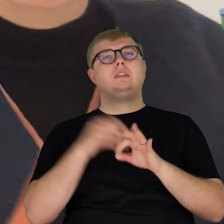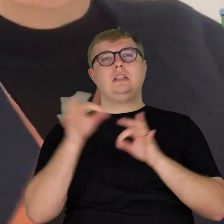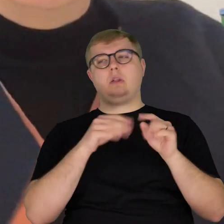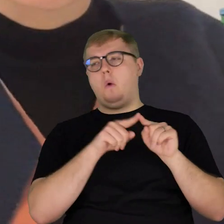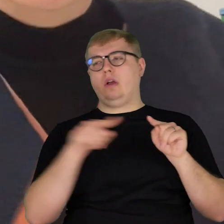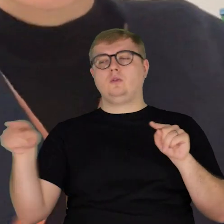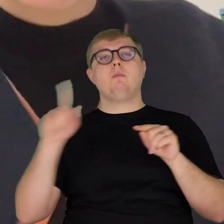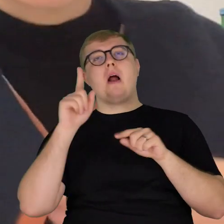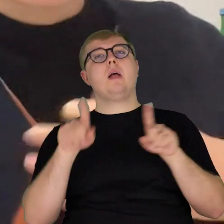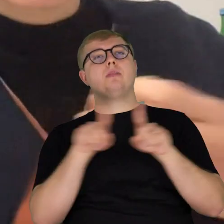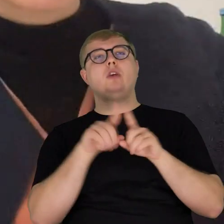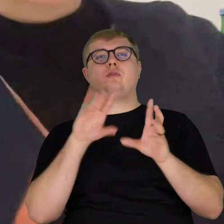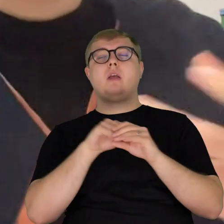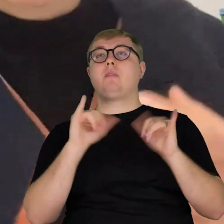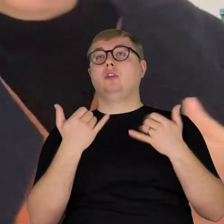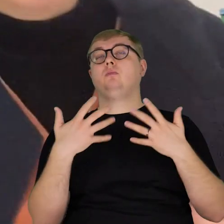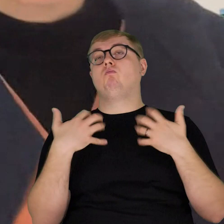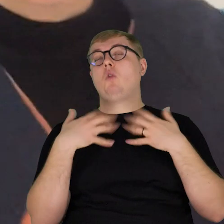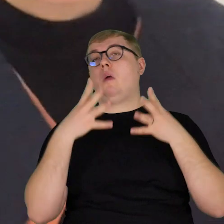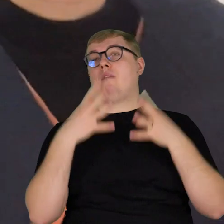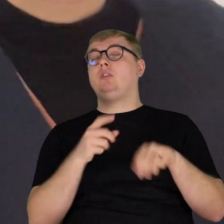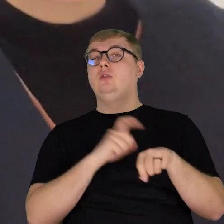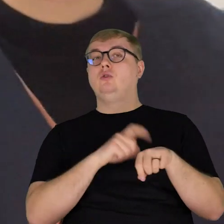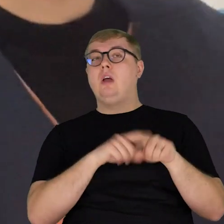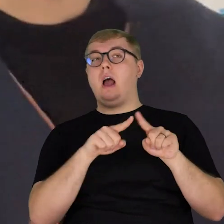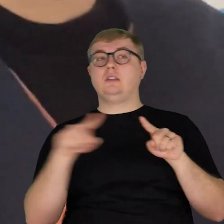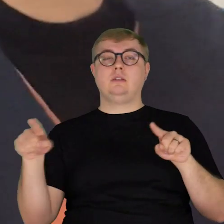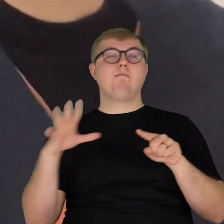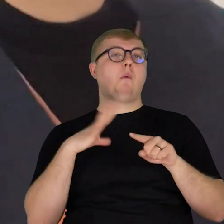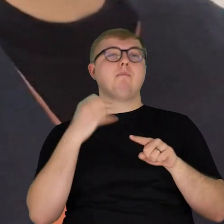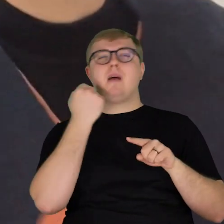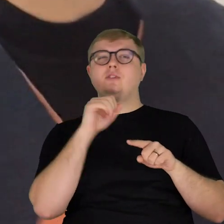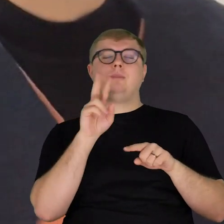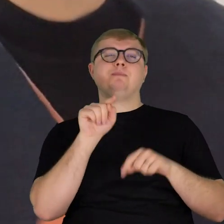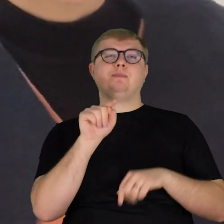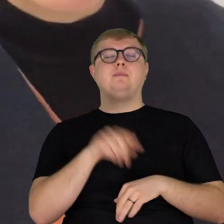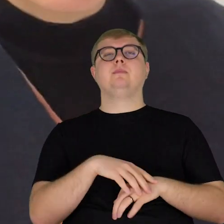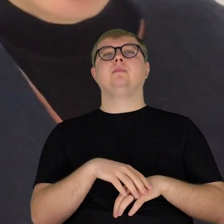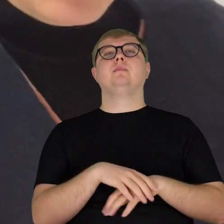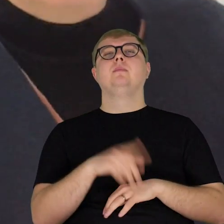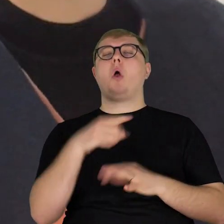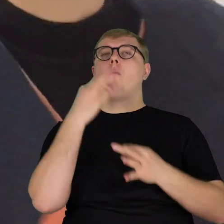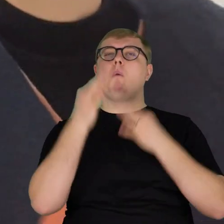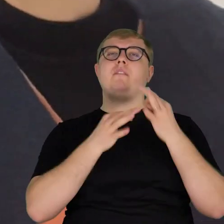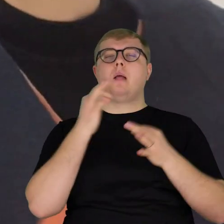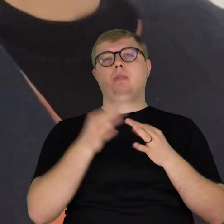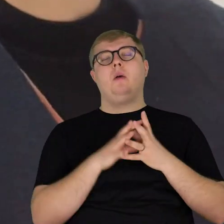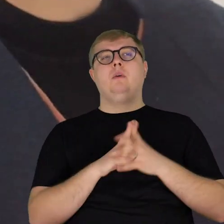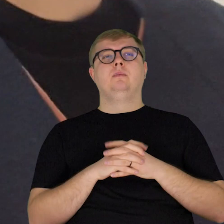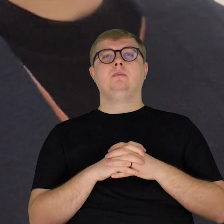that she was like always when she reported about her